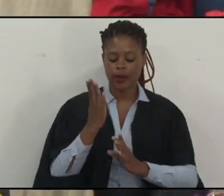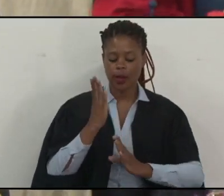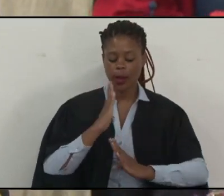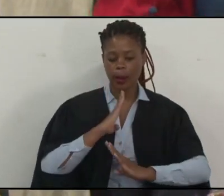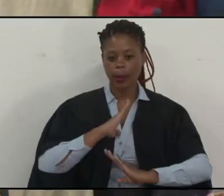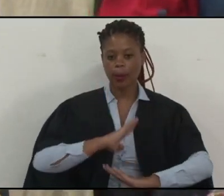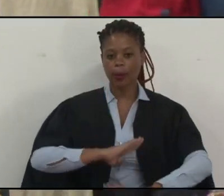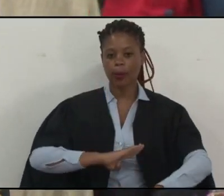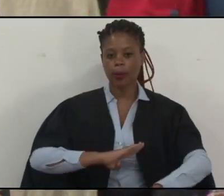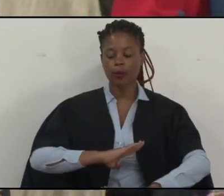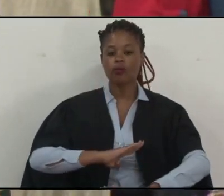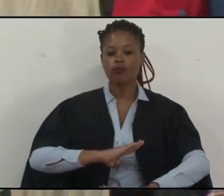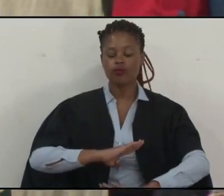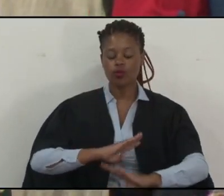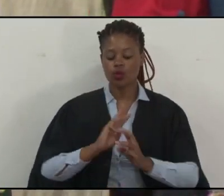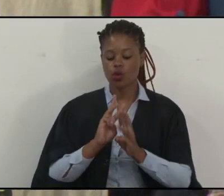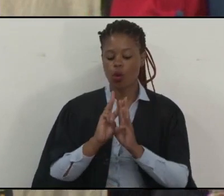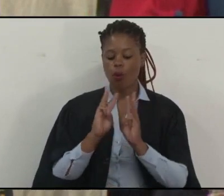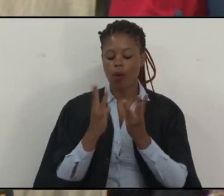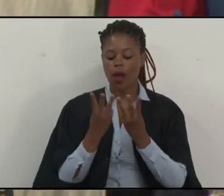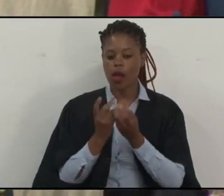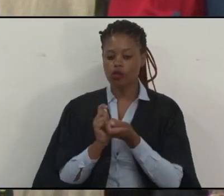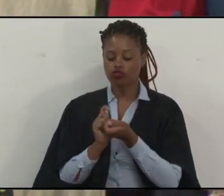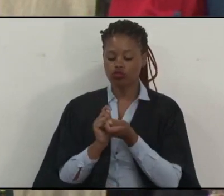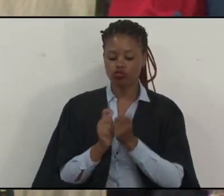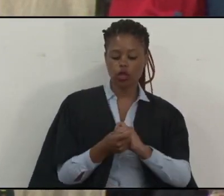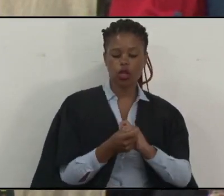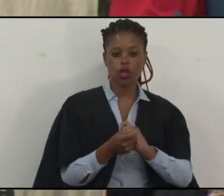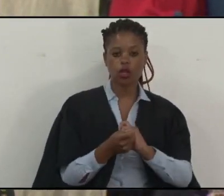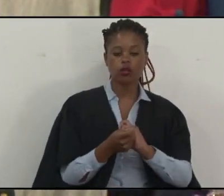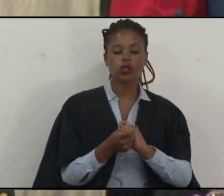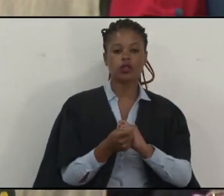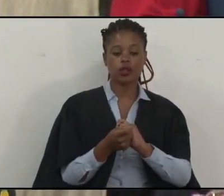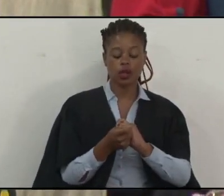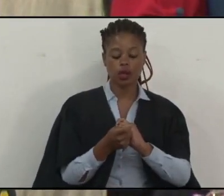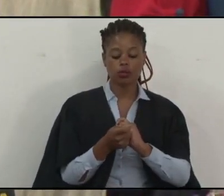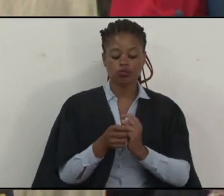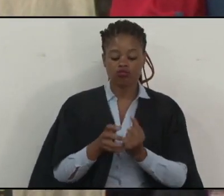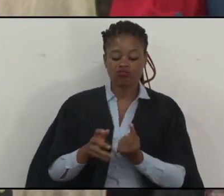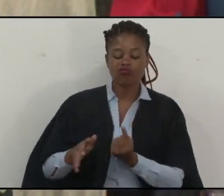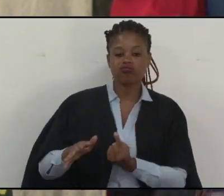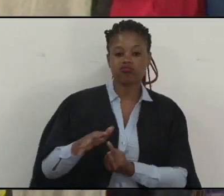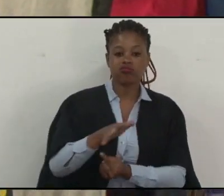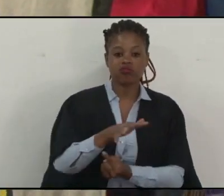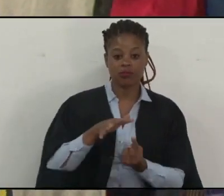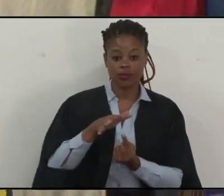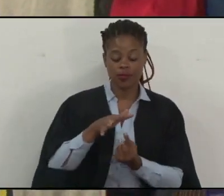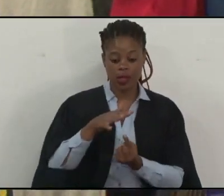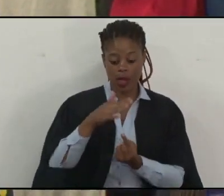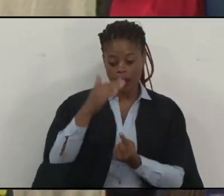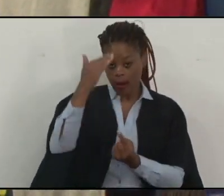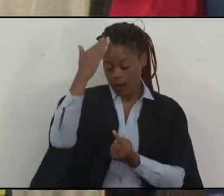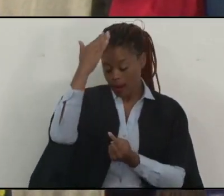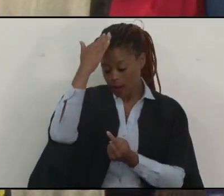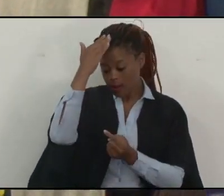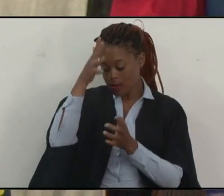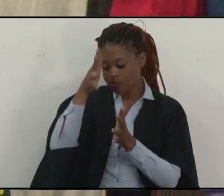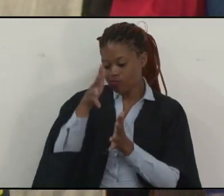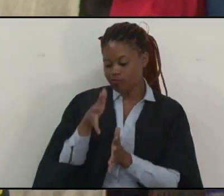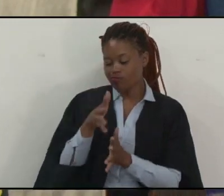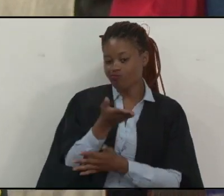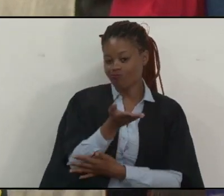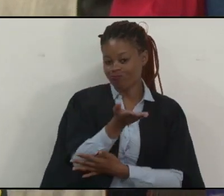relief as the world changed rapidly around us. As